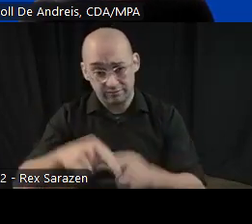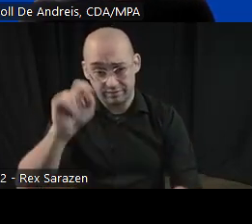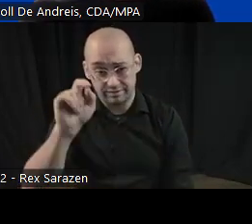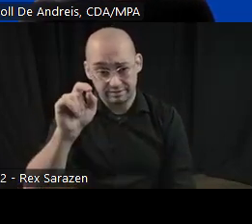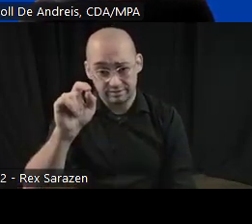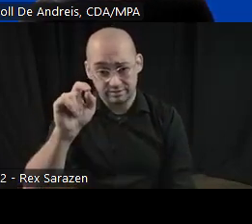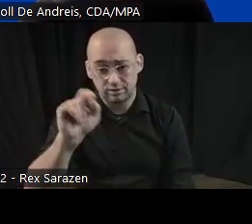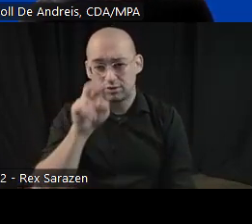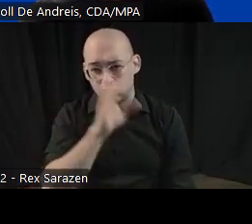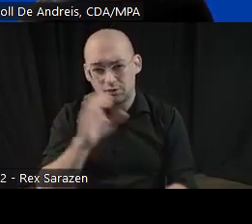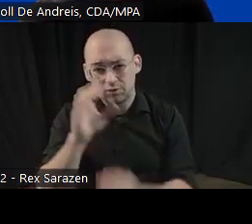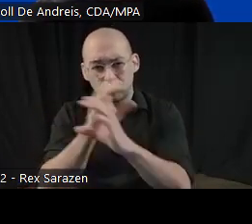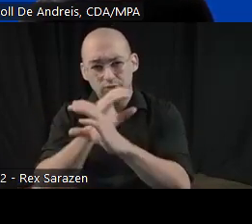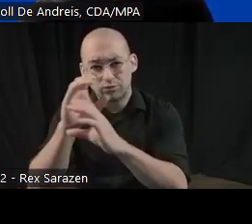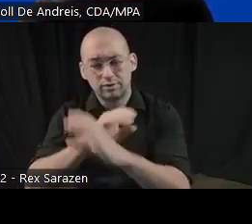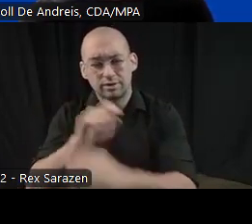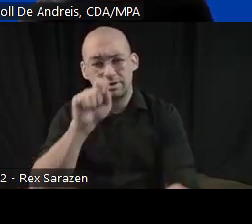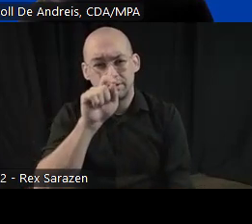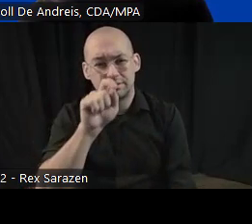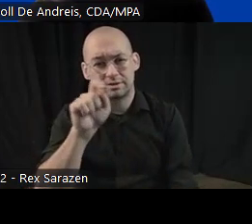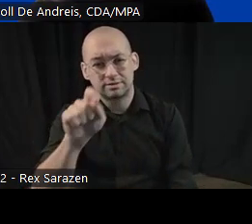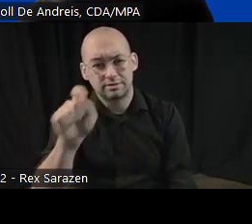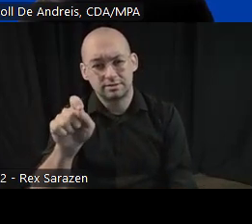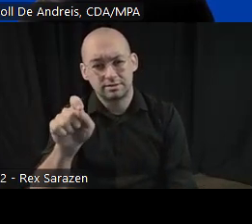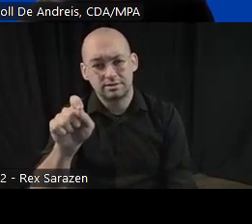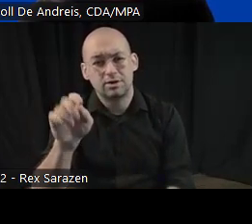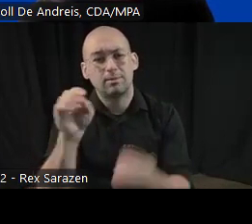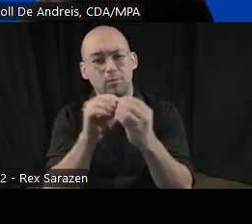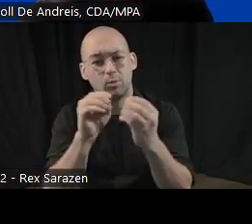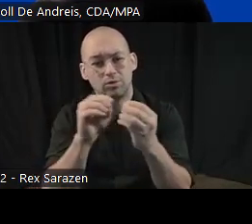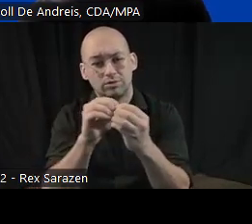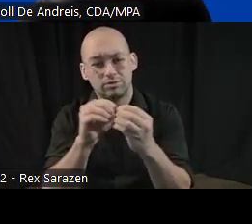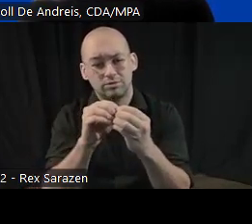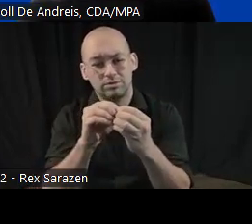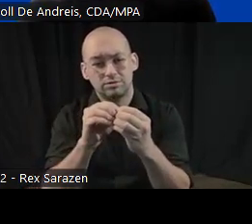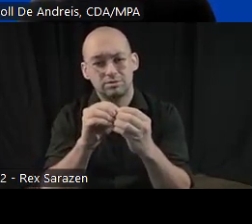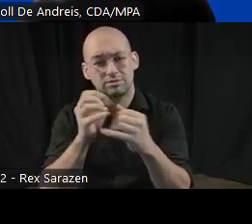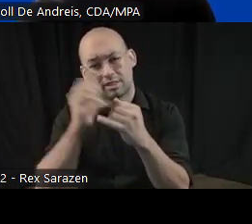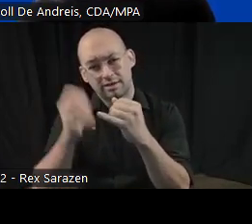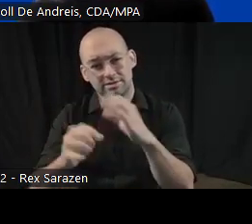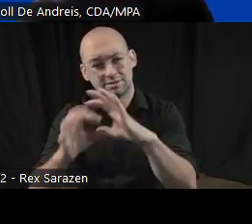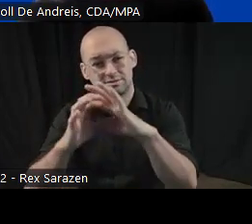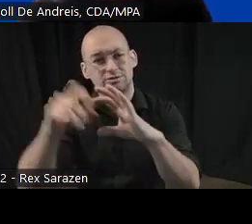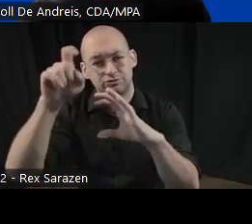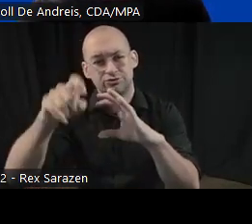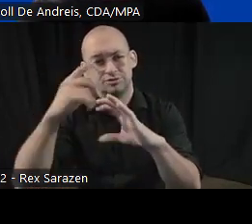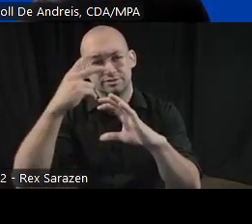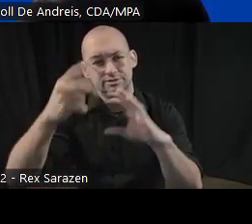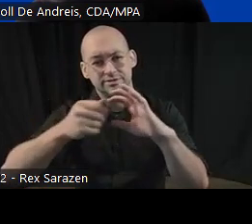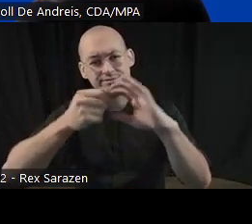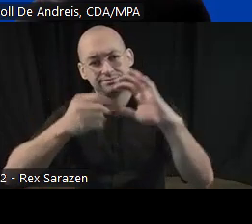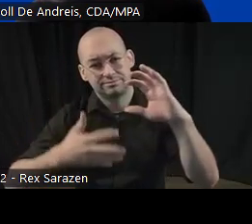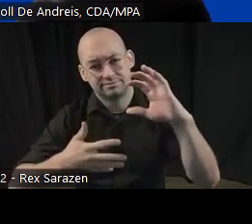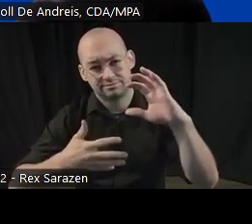icon, check under that more button, 3 dots, more, it might be hiding under there. Next slide.